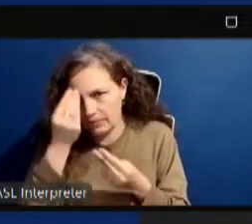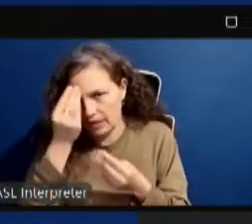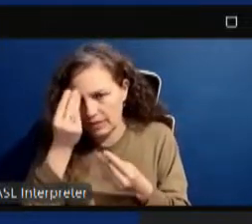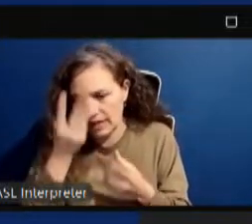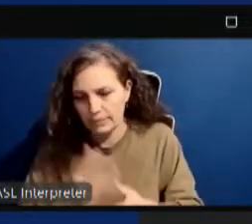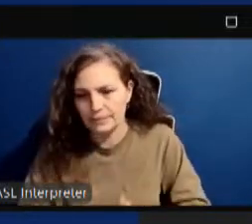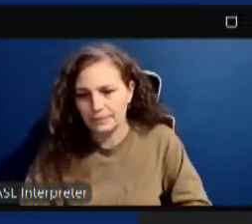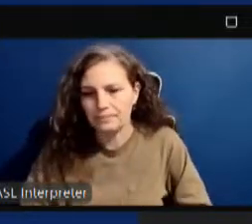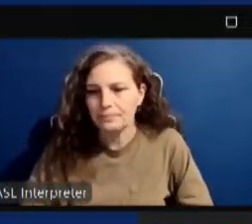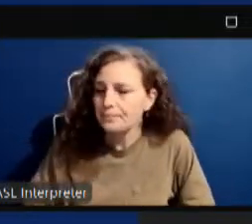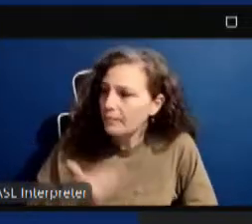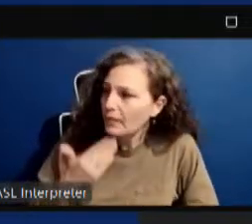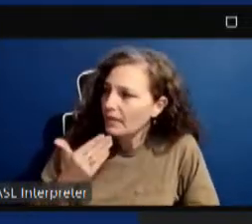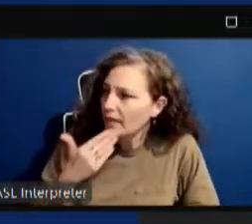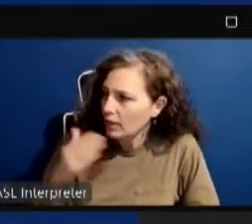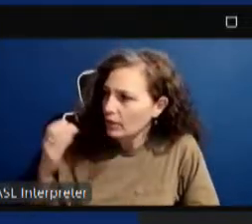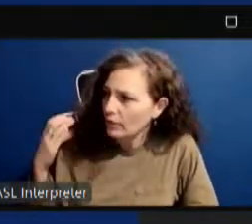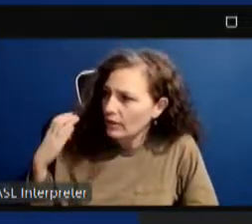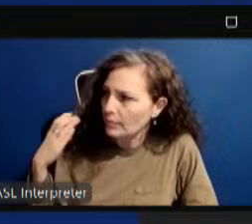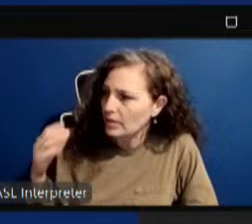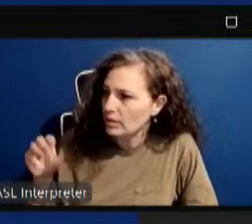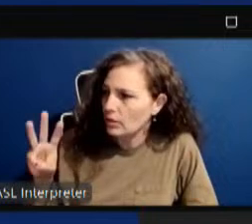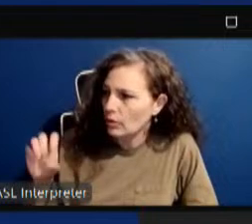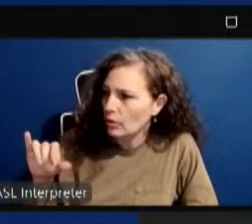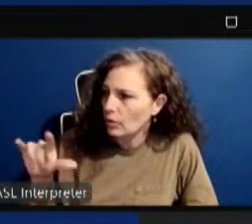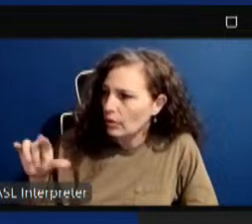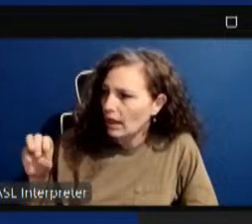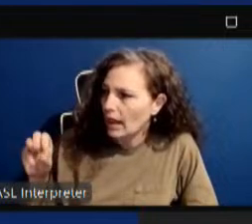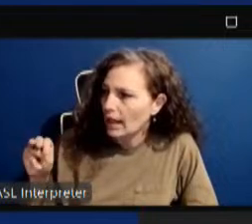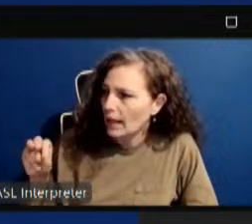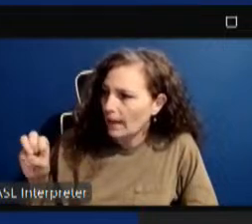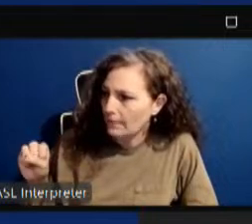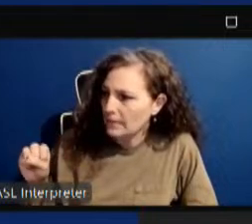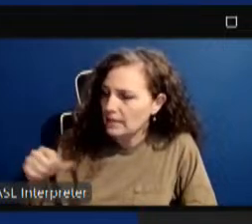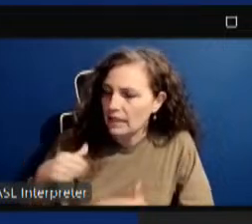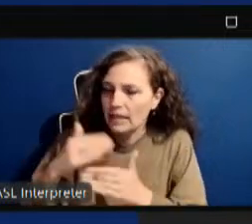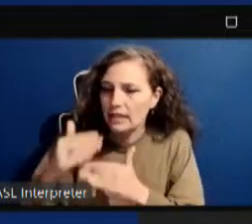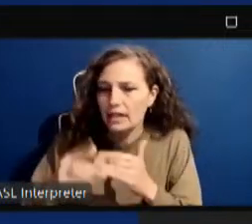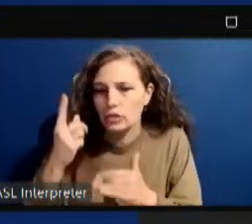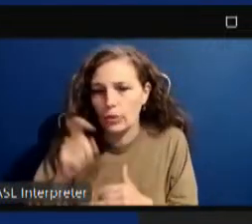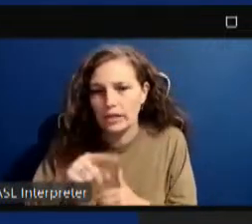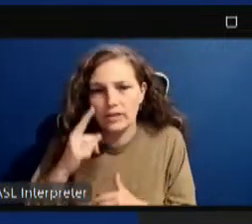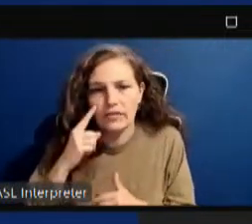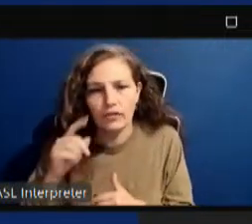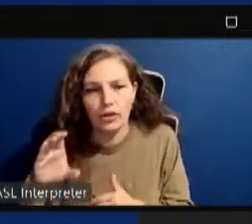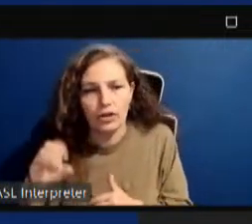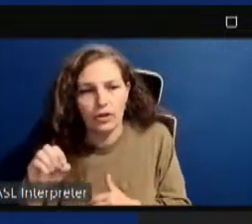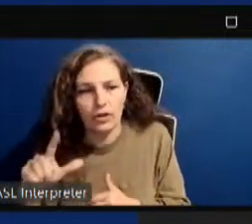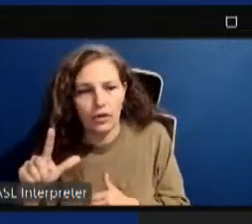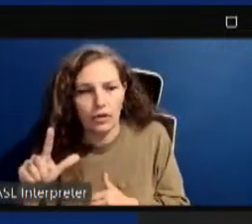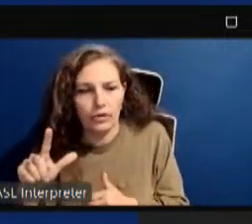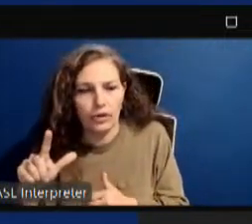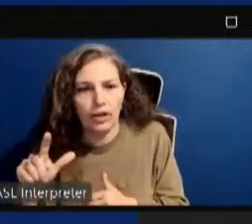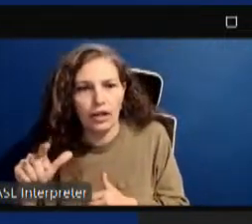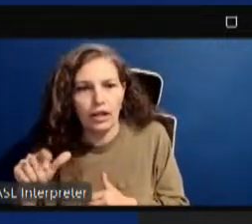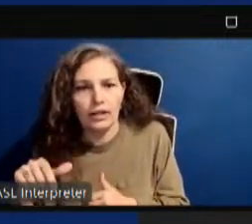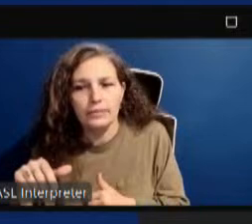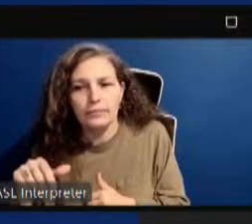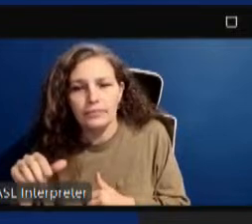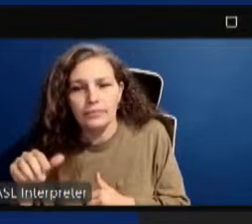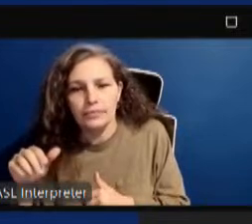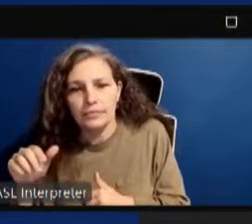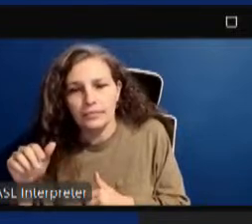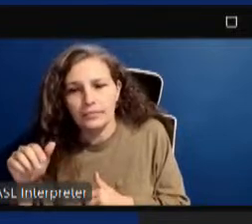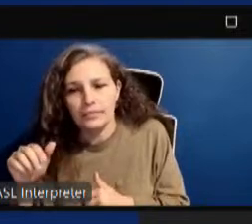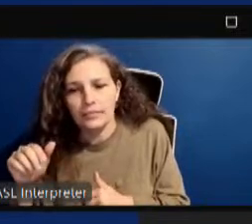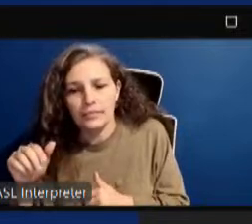Thank you for that update, Captain Williams. My next question is for Colonel Avichal. My lot was cleared,